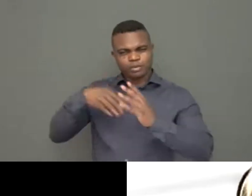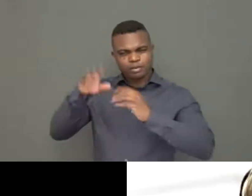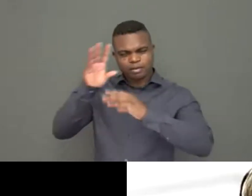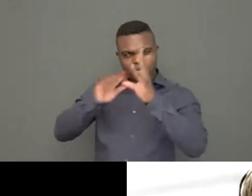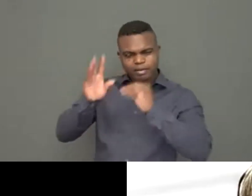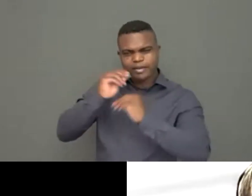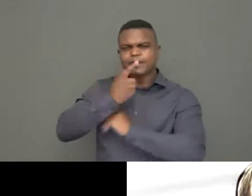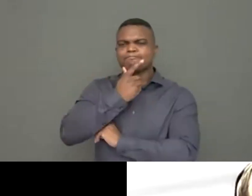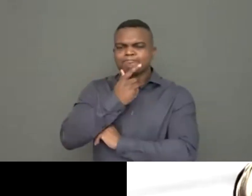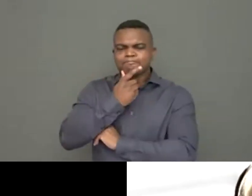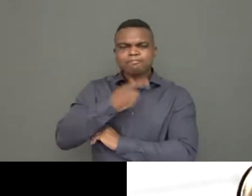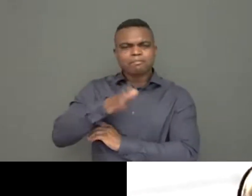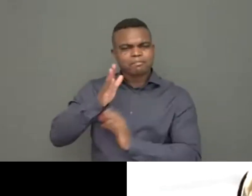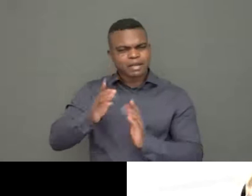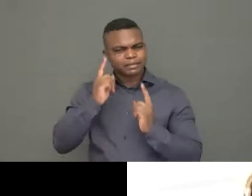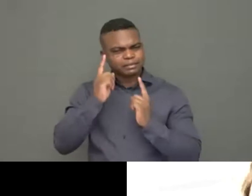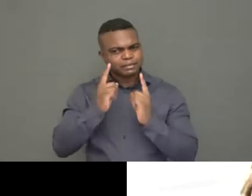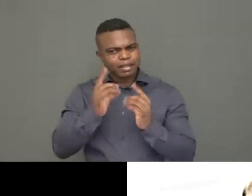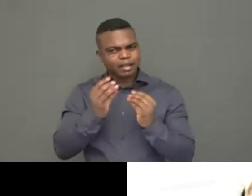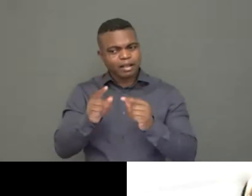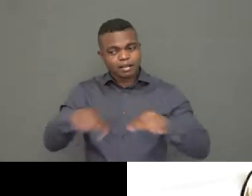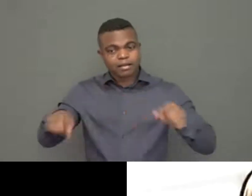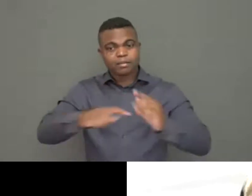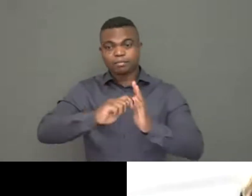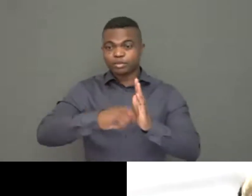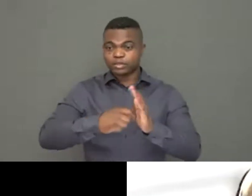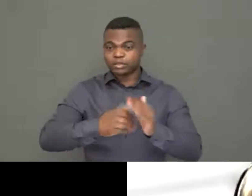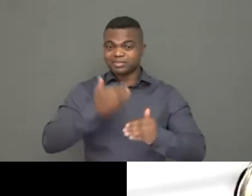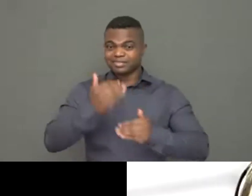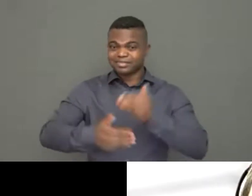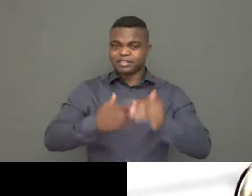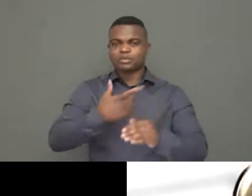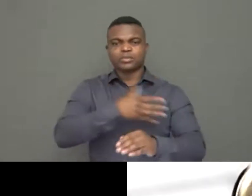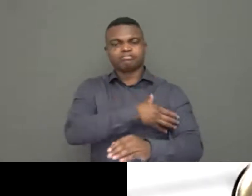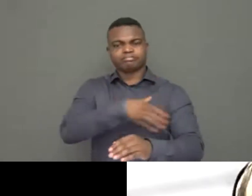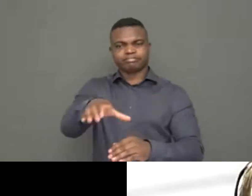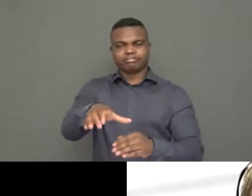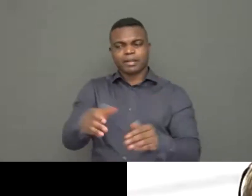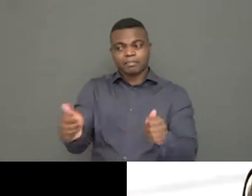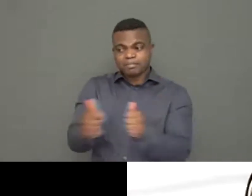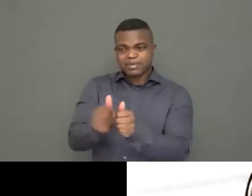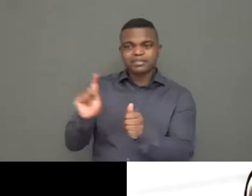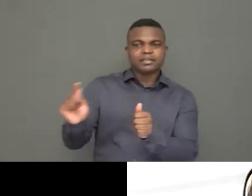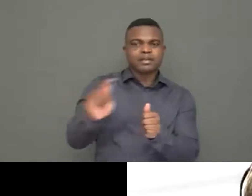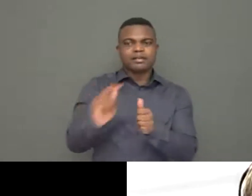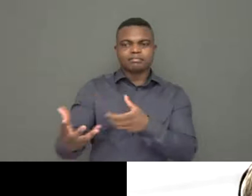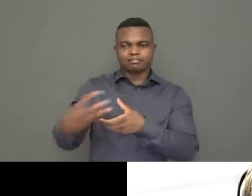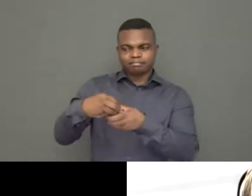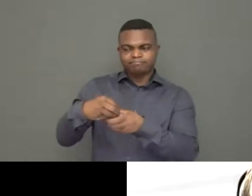learn. And so that meant that any training which took place during the project was really relevant for all of